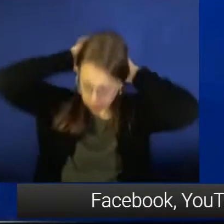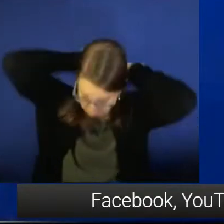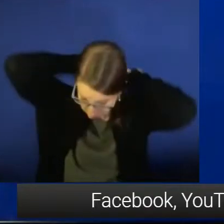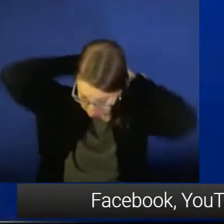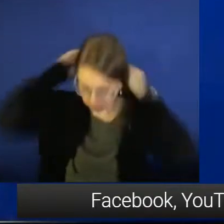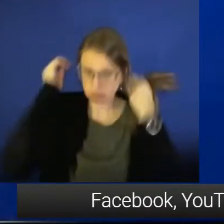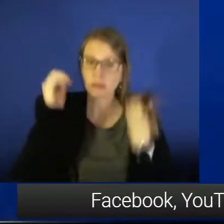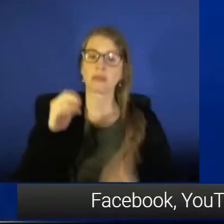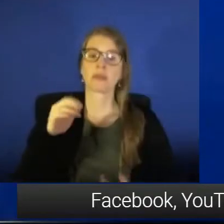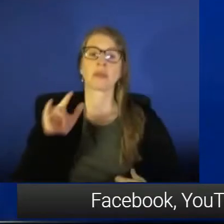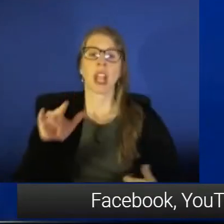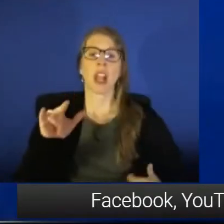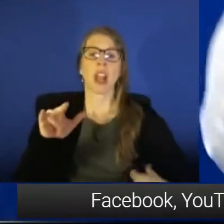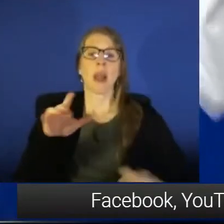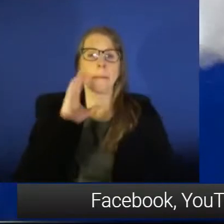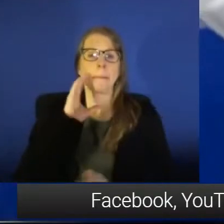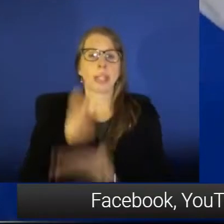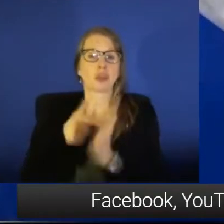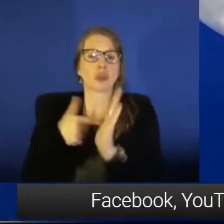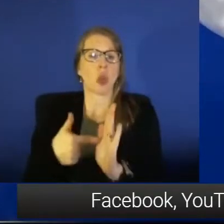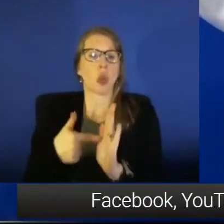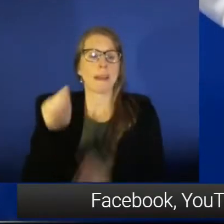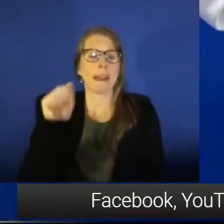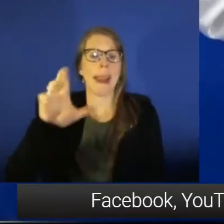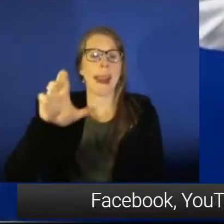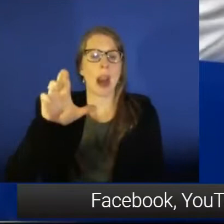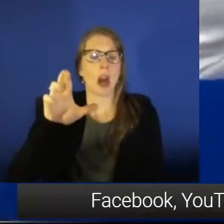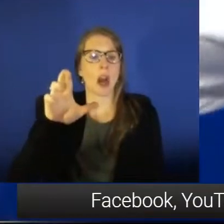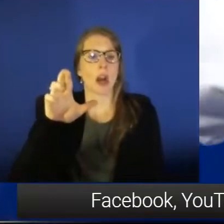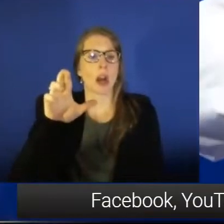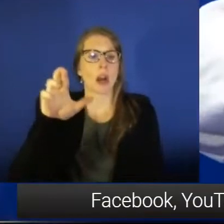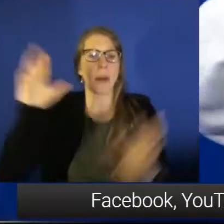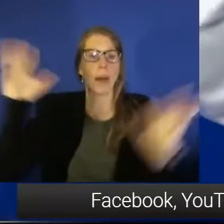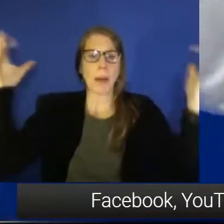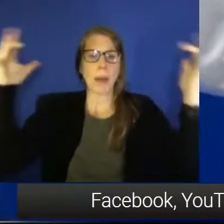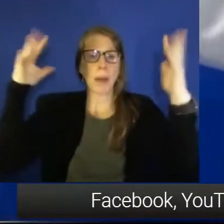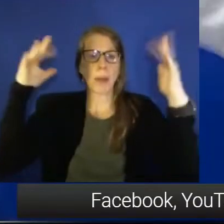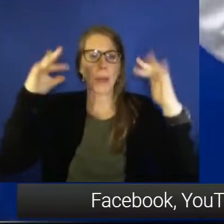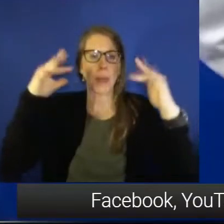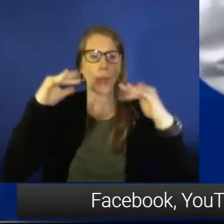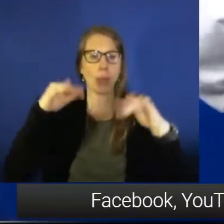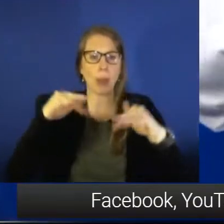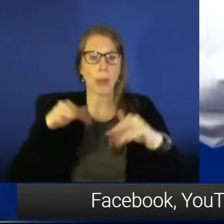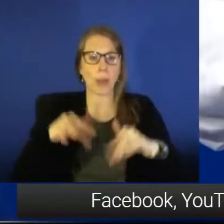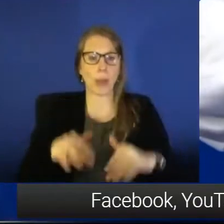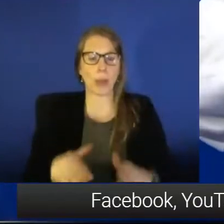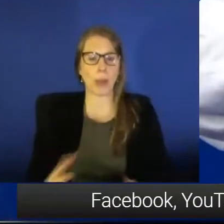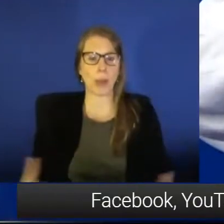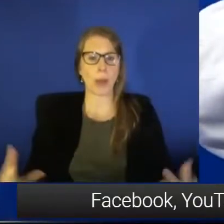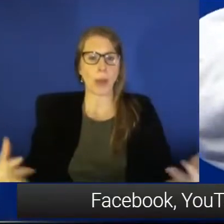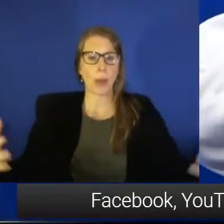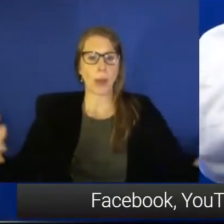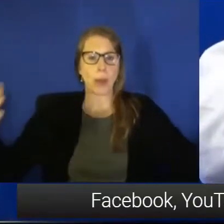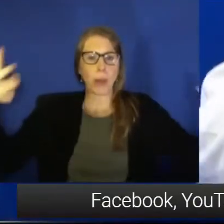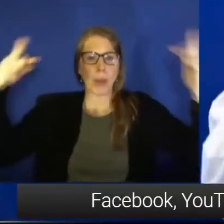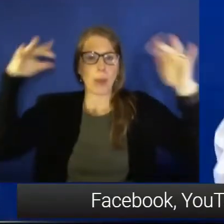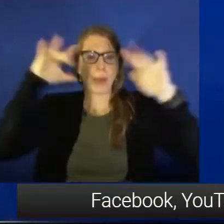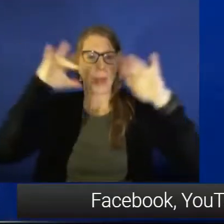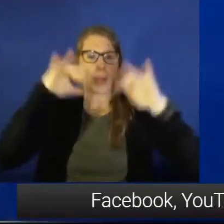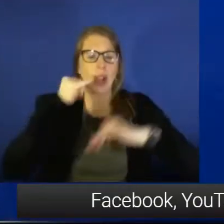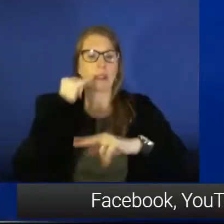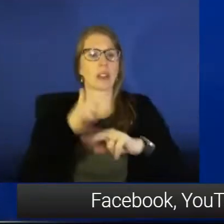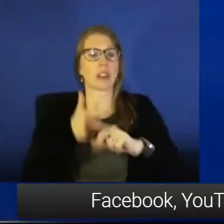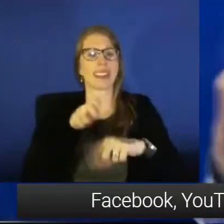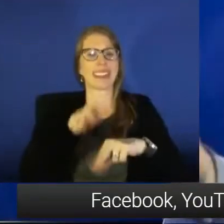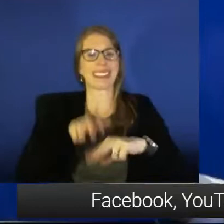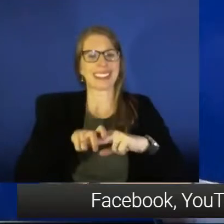was showing it. The air comes out in one direction, and then it goes back down to the floor, and so the air is moving. If you sit on a plane, you can